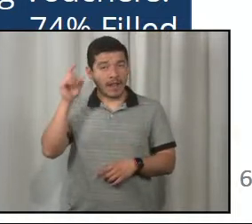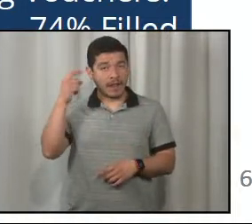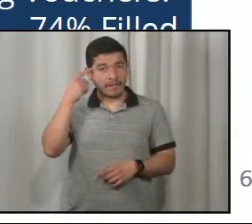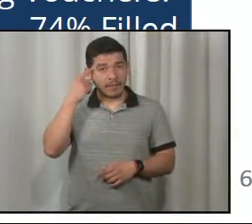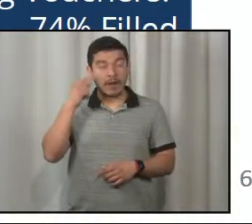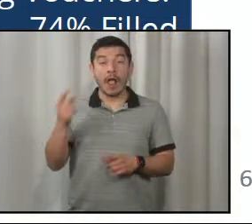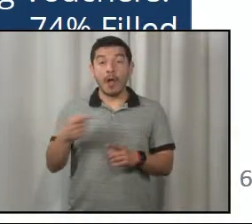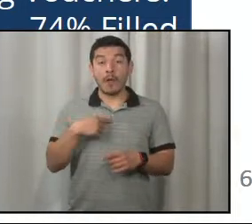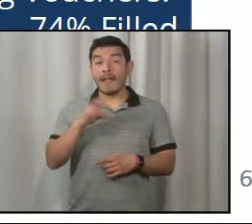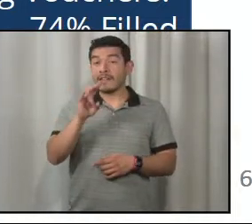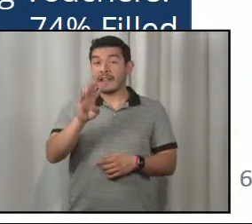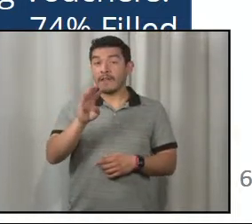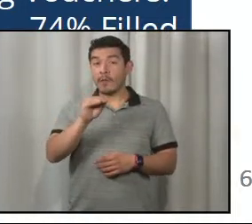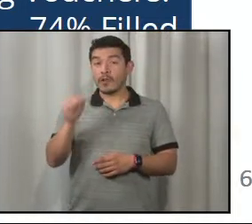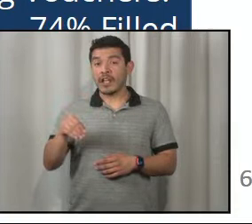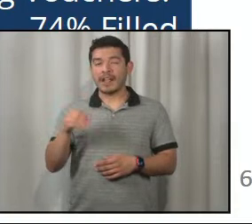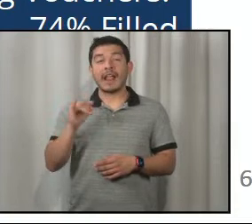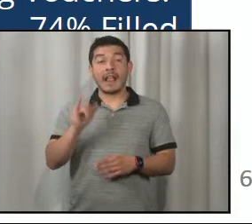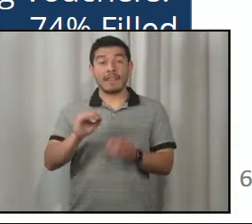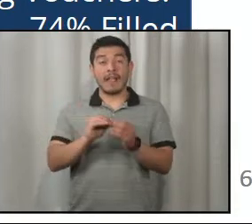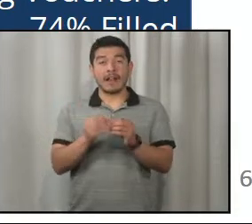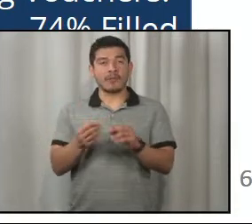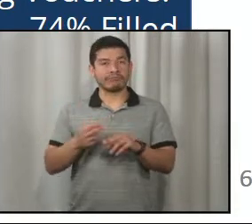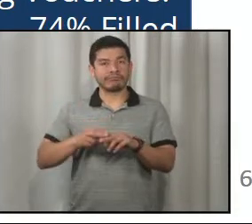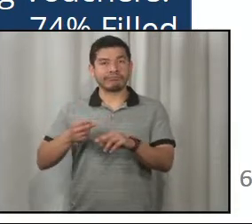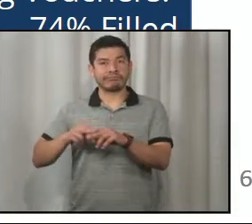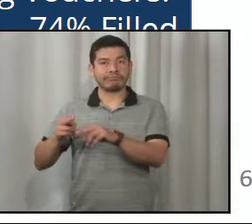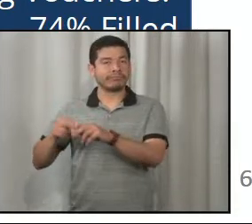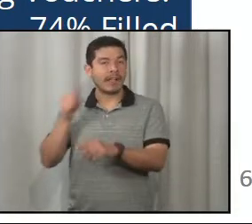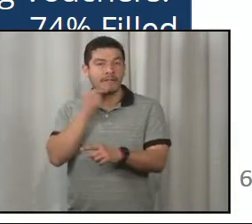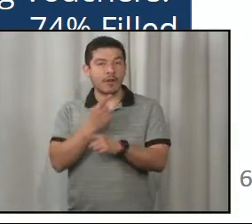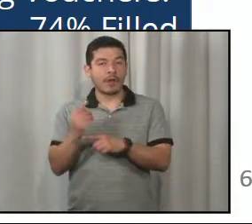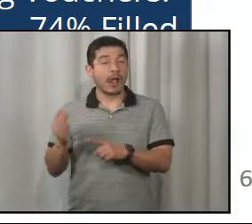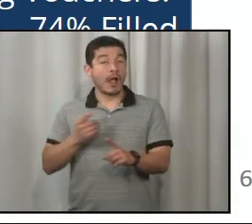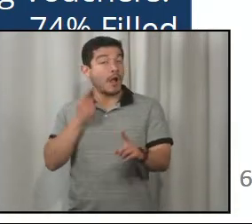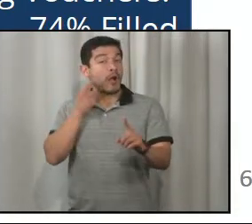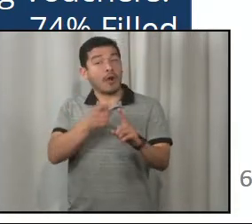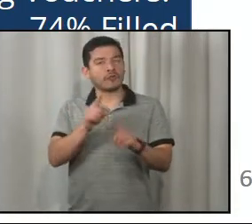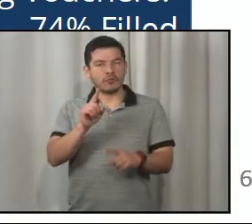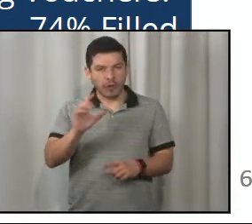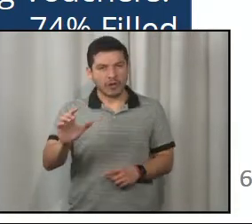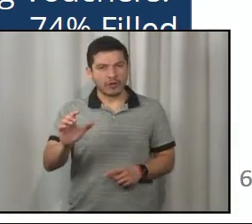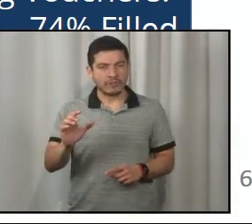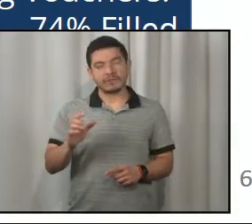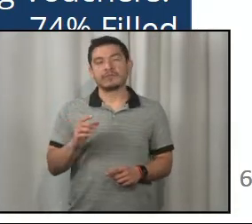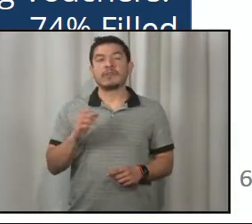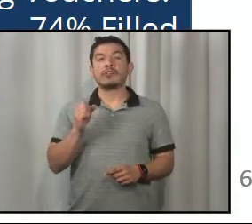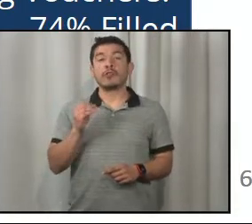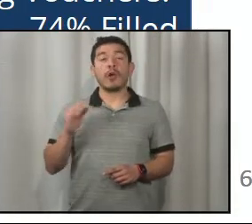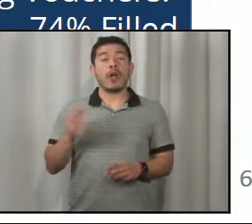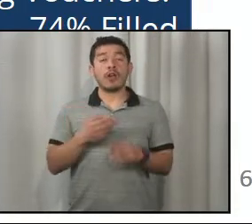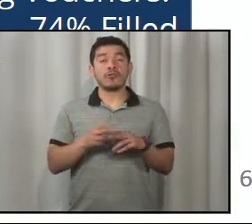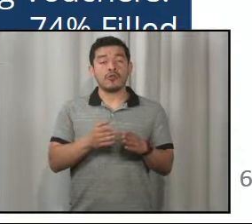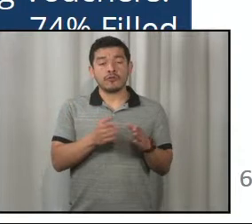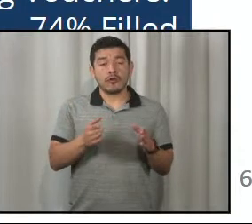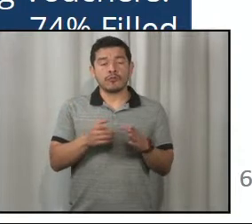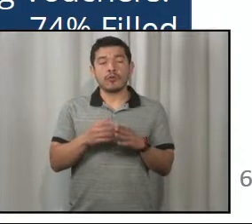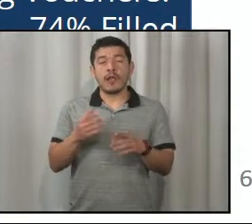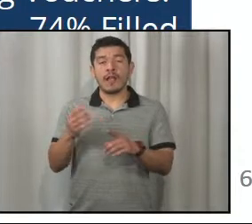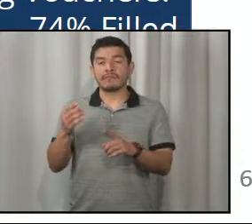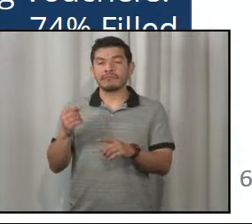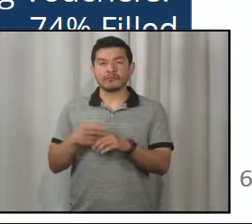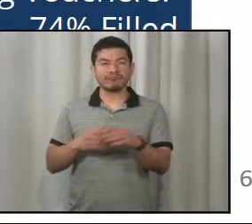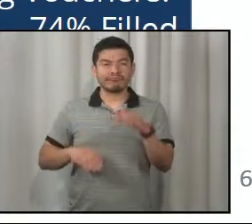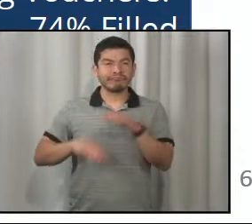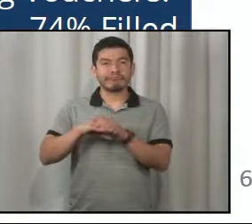74%, and that number goes up every week. So our goal is to get to 100. So short term is to get to 100 on those emergency